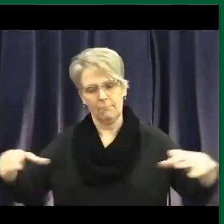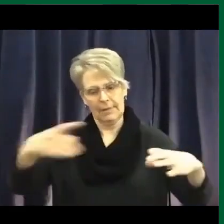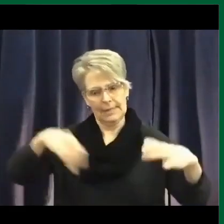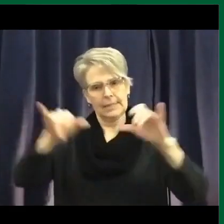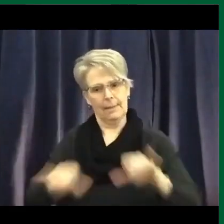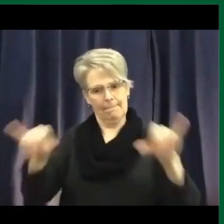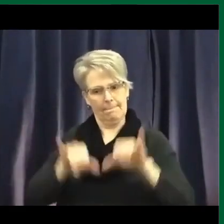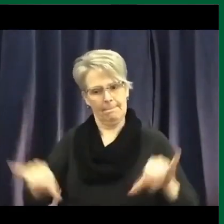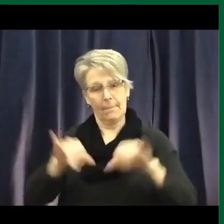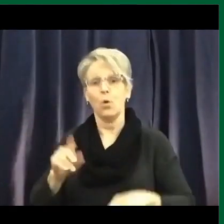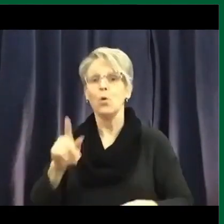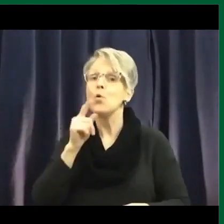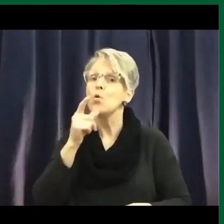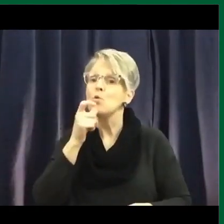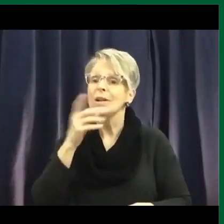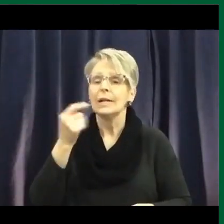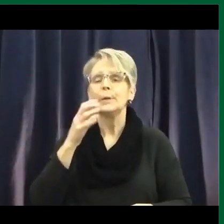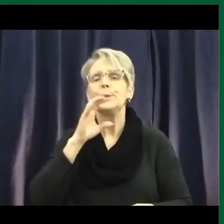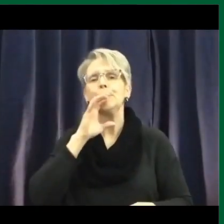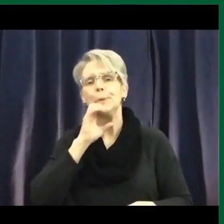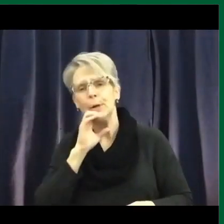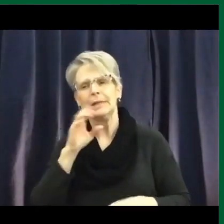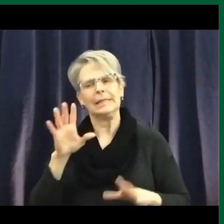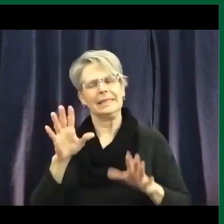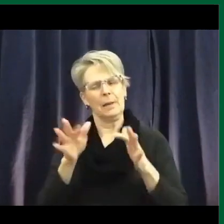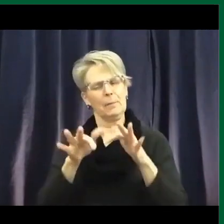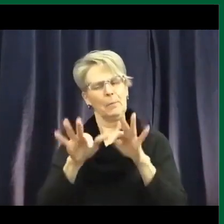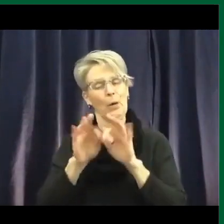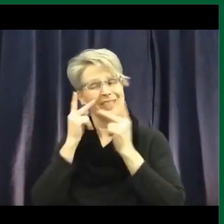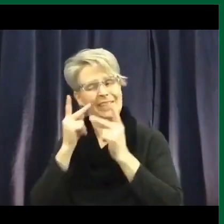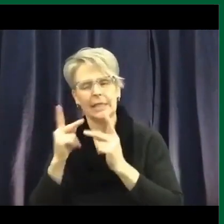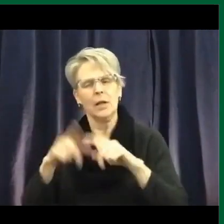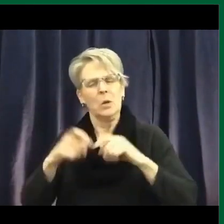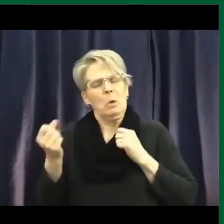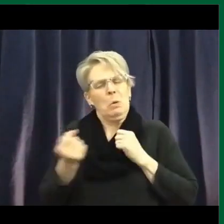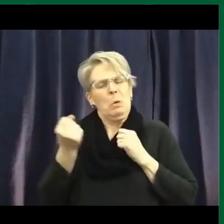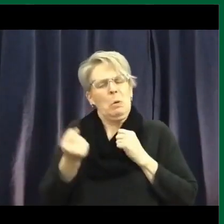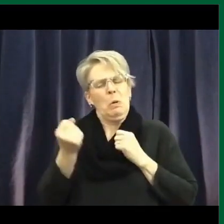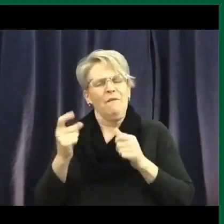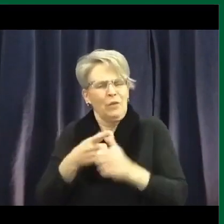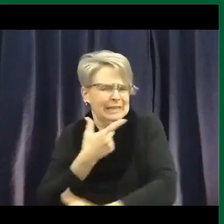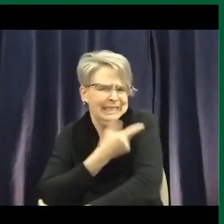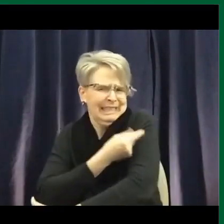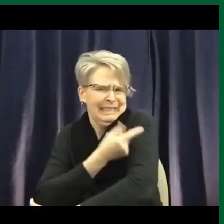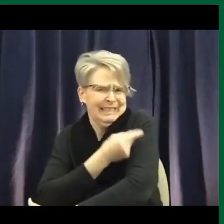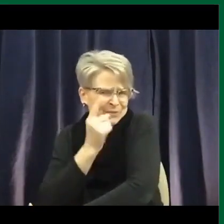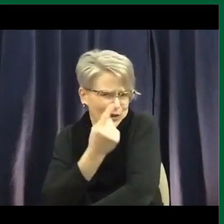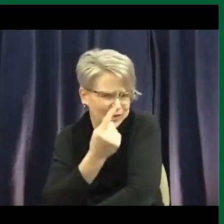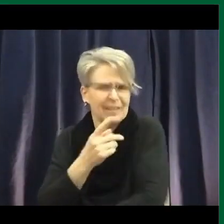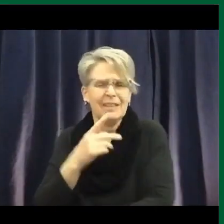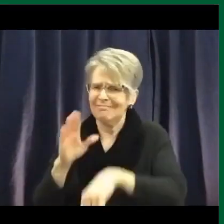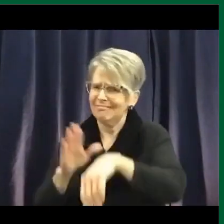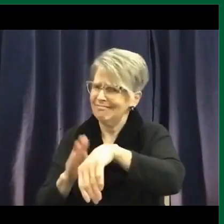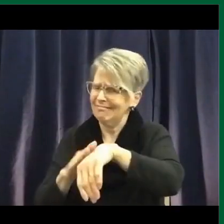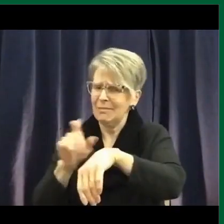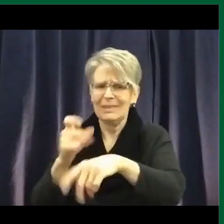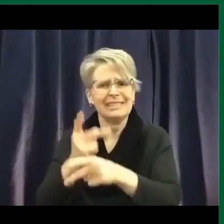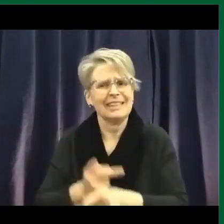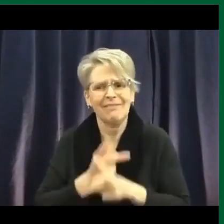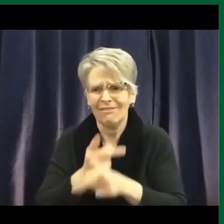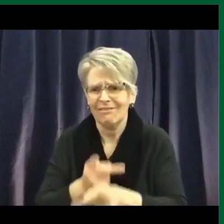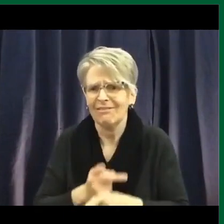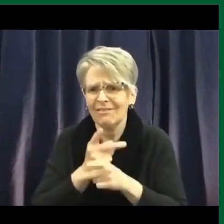shot. And I know we're all looking forward to getting together with friends and family, but we still all need to be very careful and to